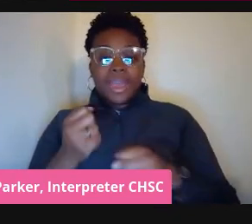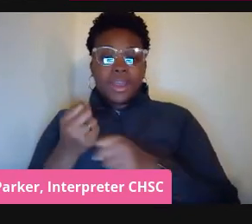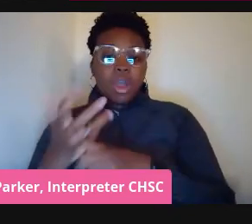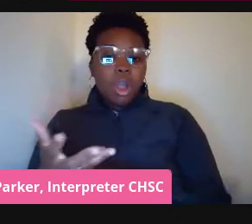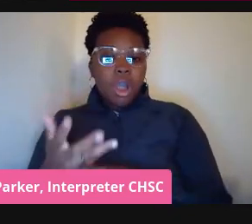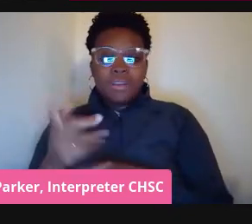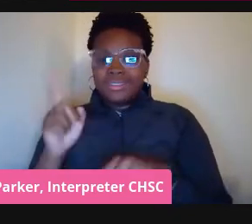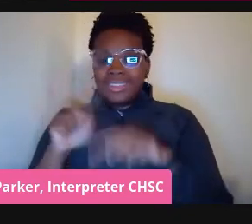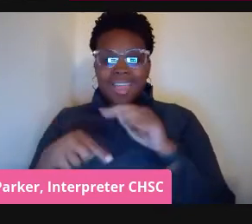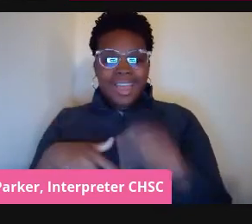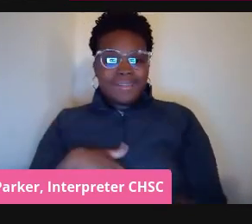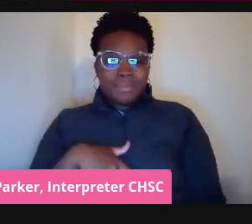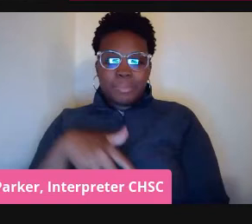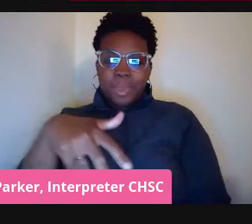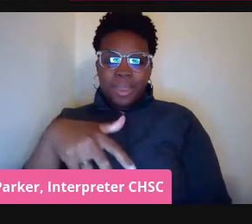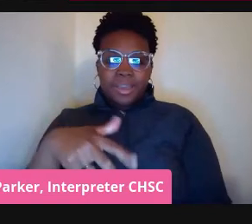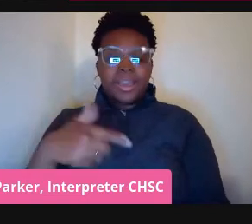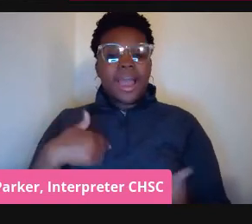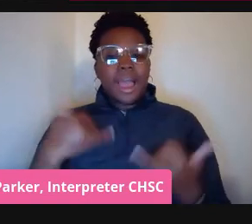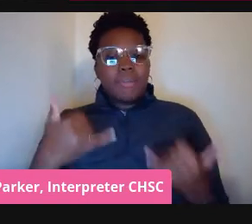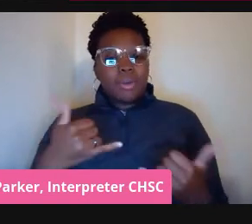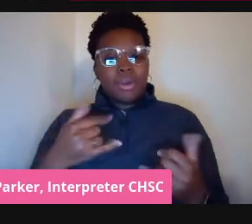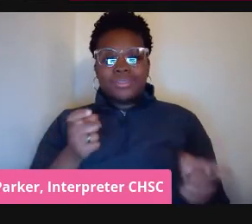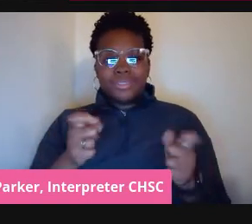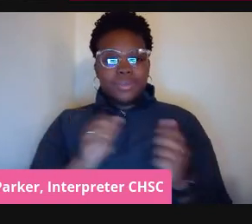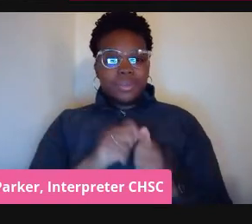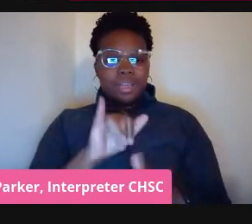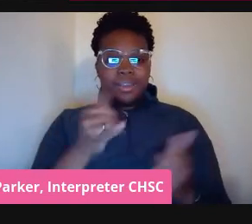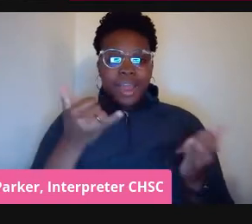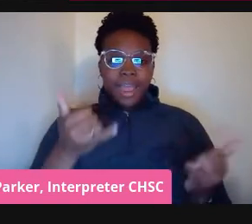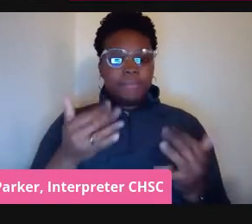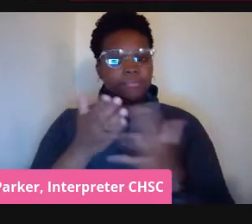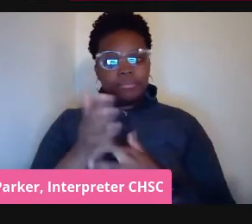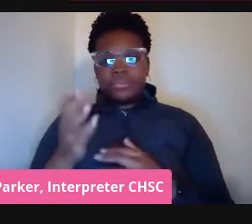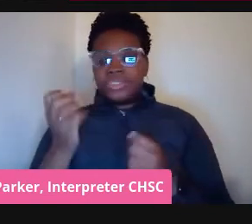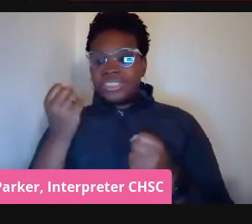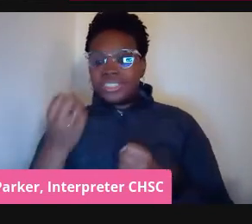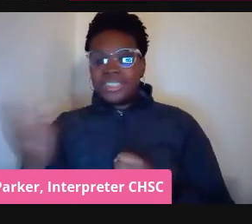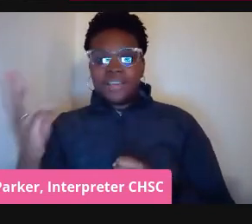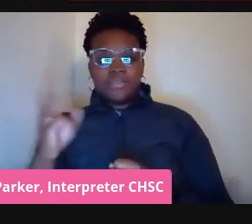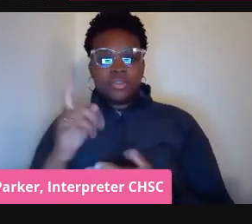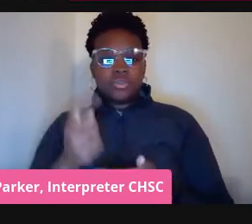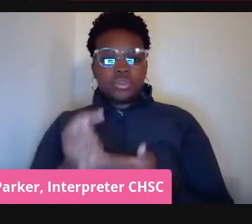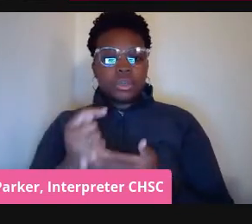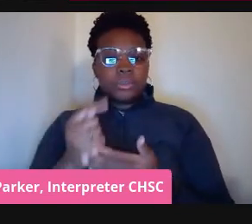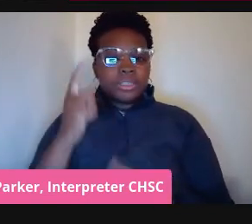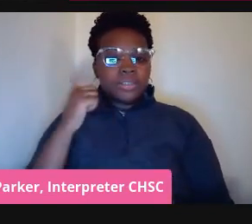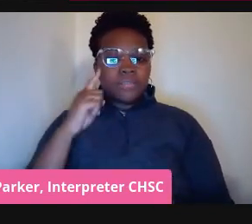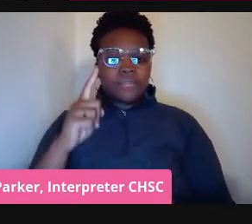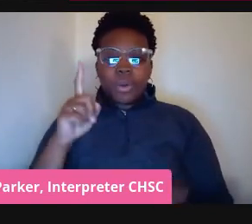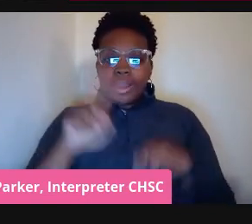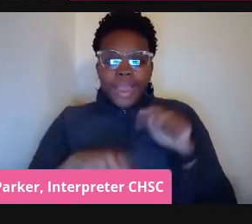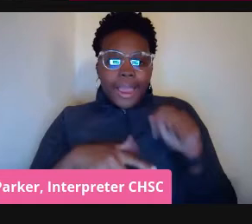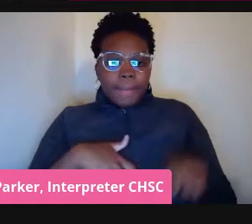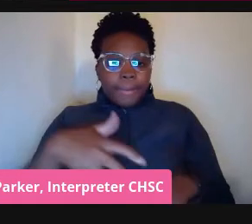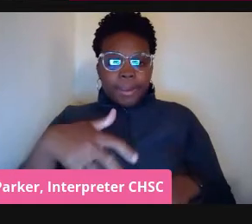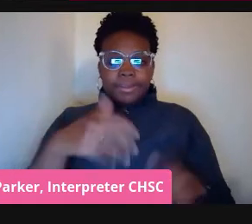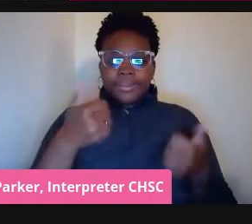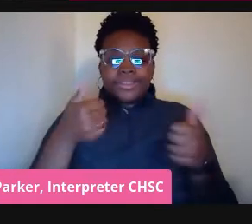I'm currently dealing with now. Mm-hmm. We've gone through several treatments for infertility. We've been trying for about